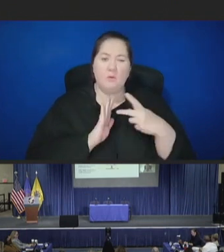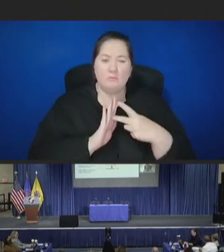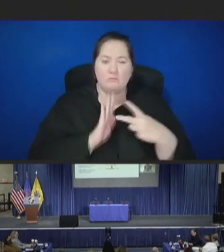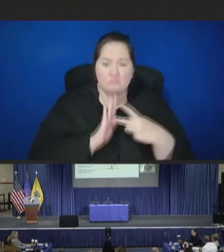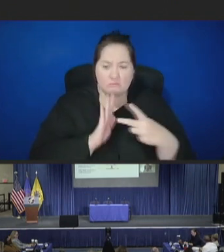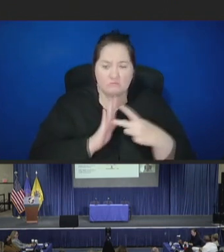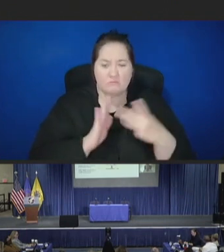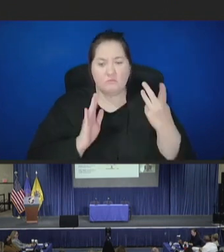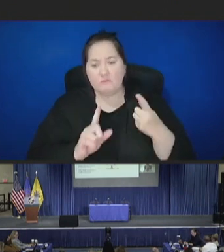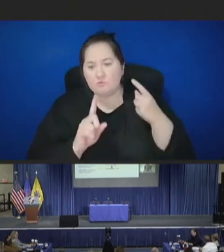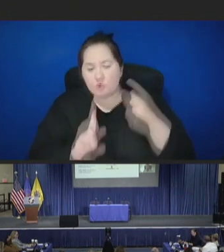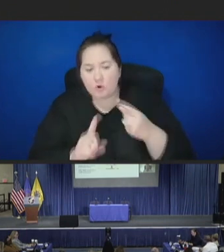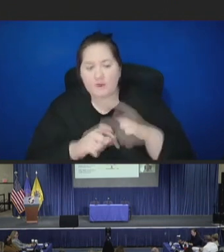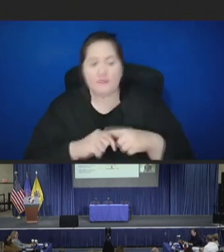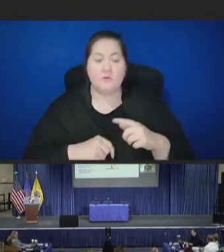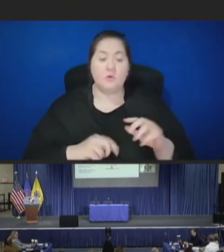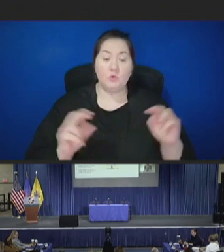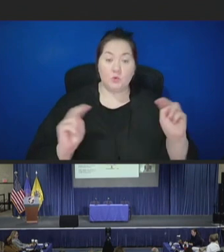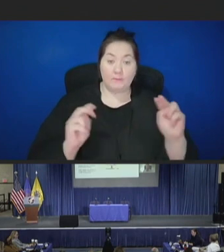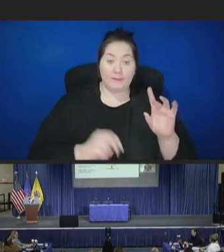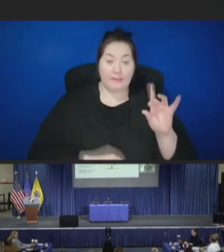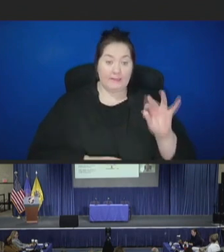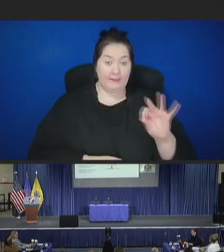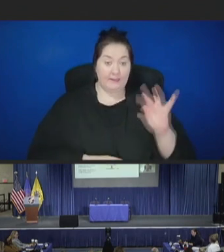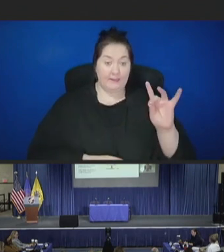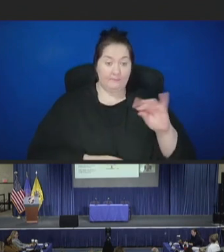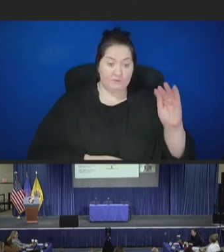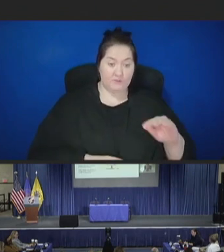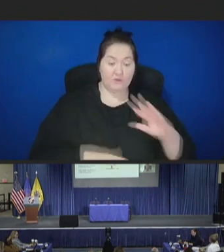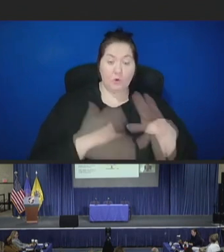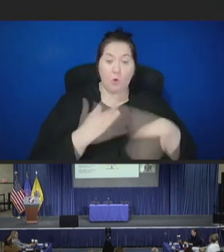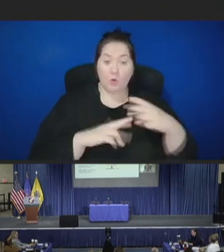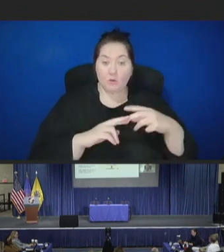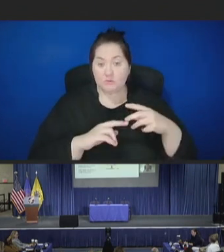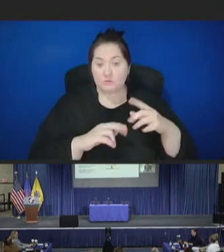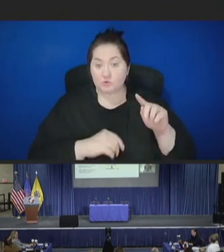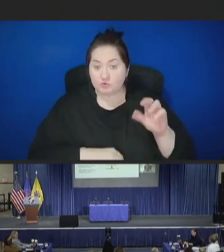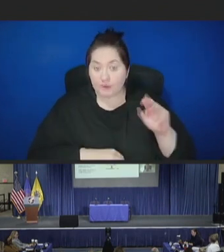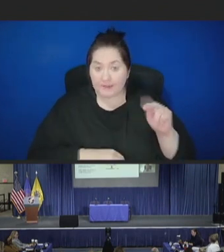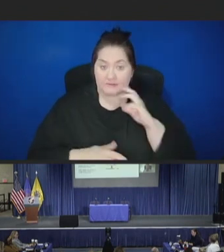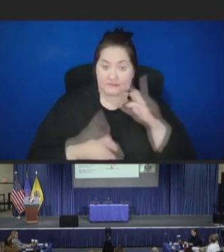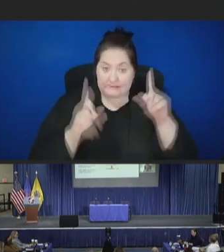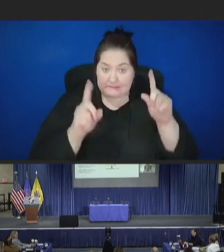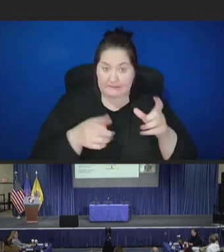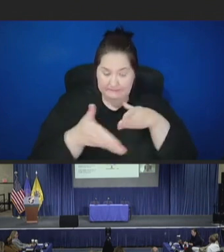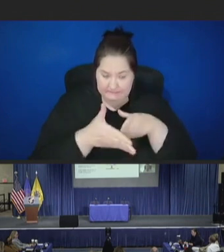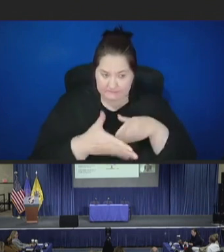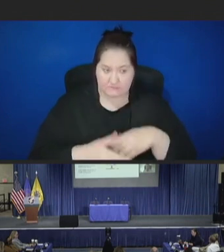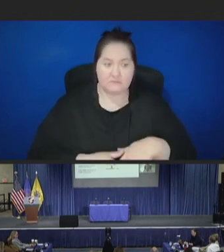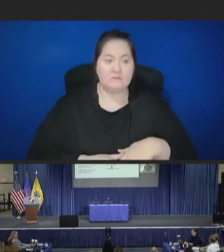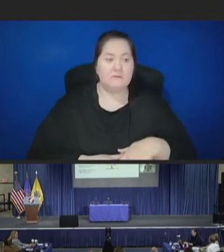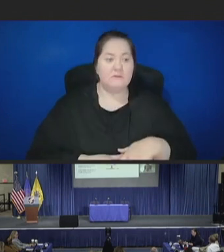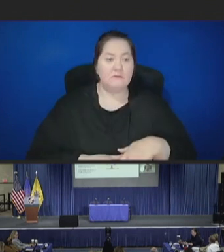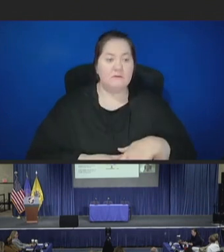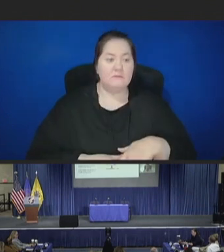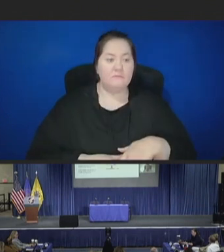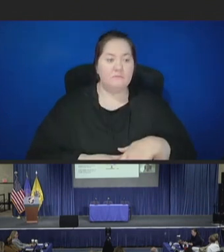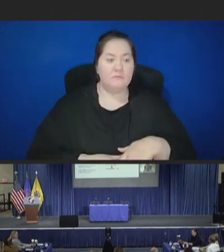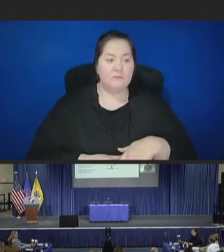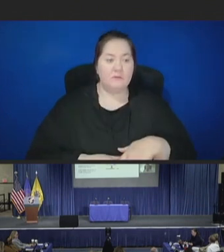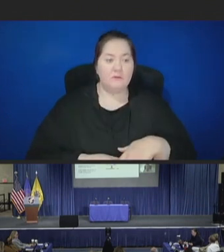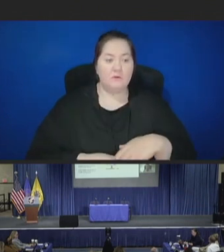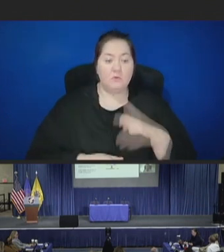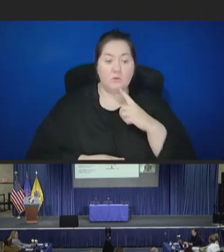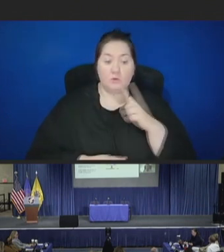it neutralized 98% of all strains that it was tested against. So if we could induce it by